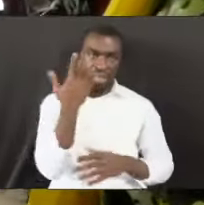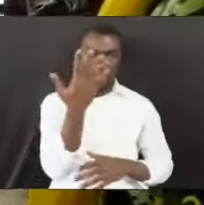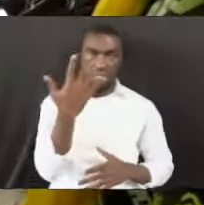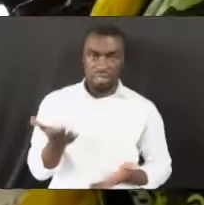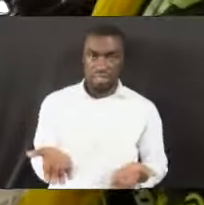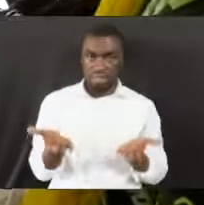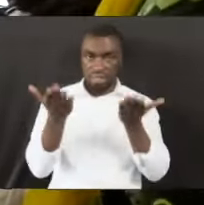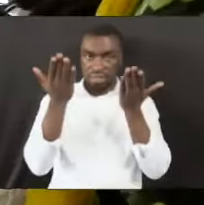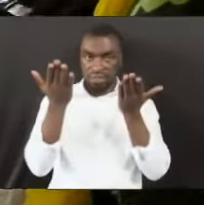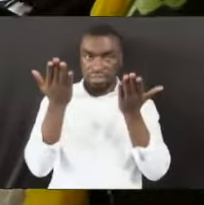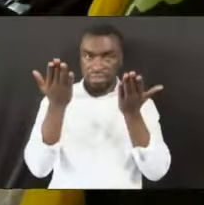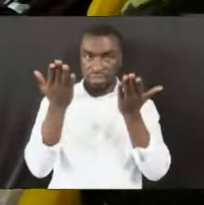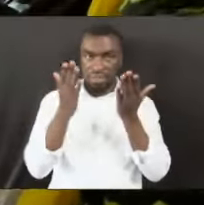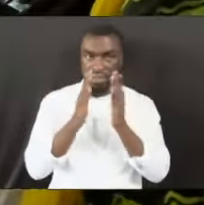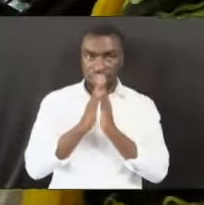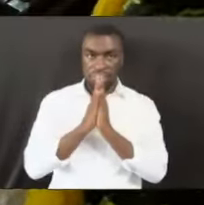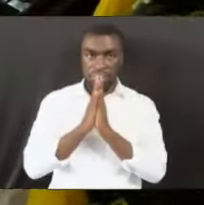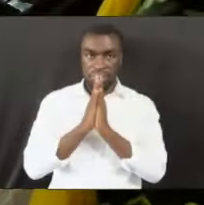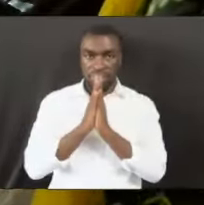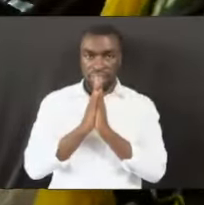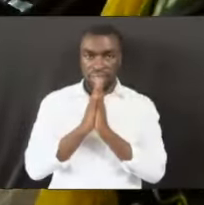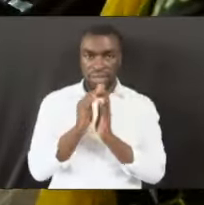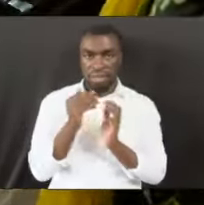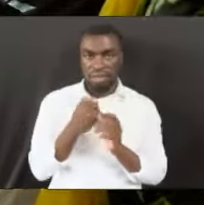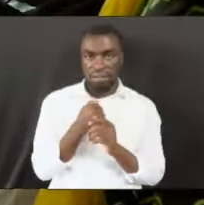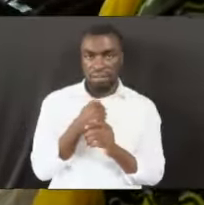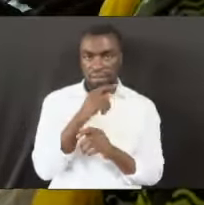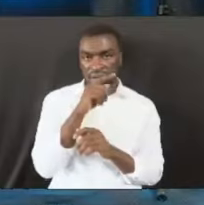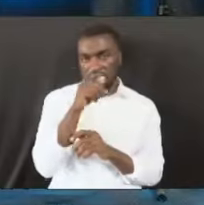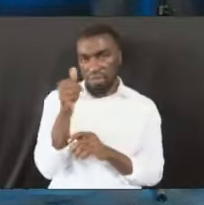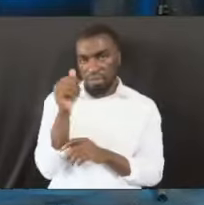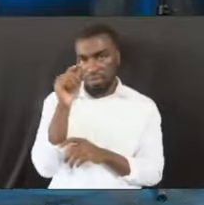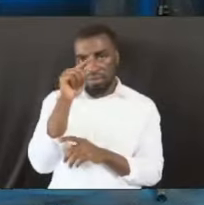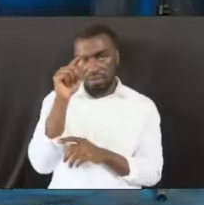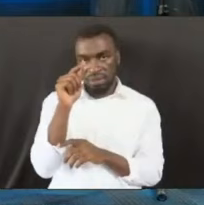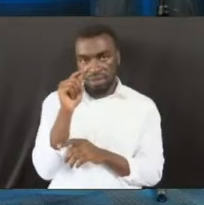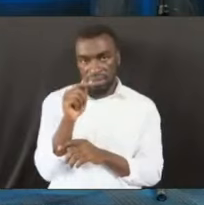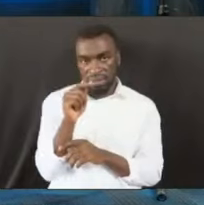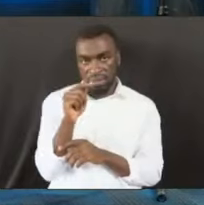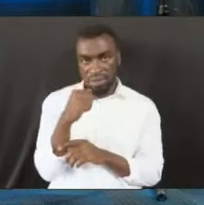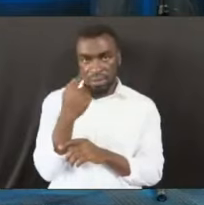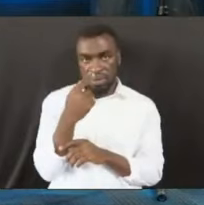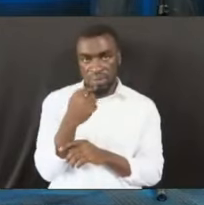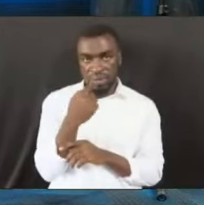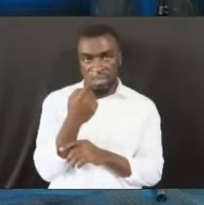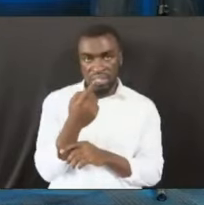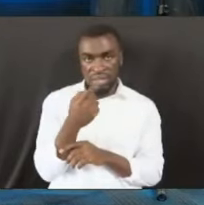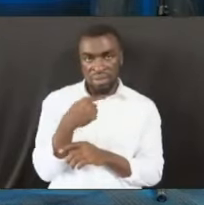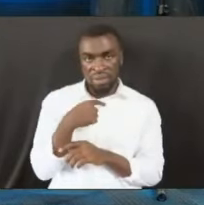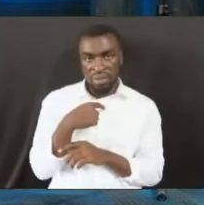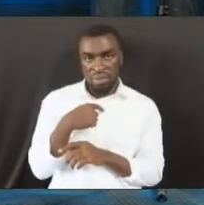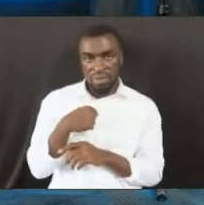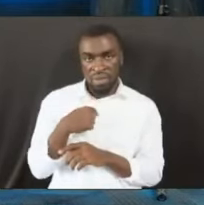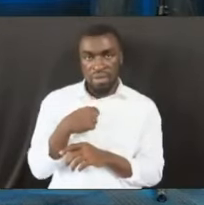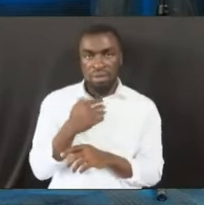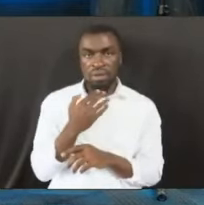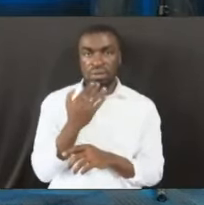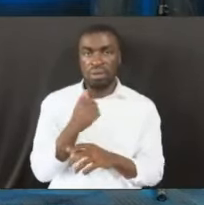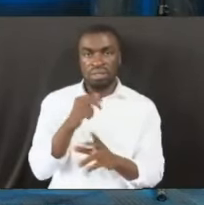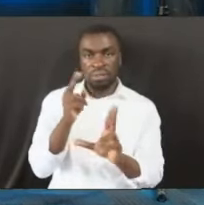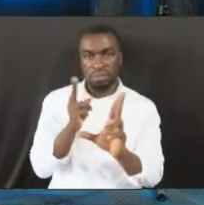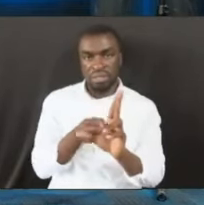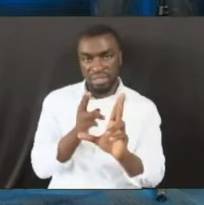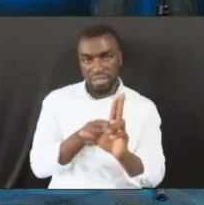As I pray, I have another question. Who says now, I want to participate in this mission, the